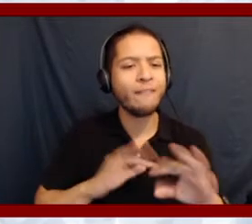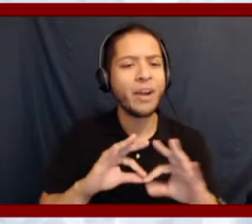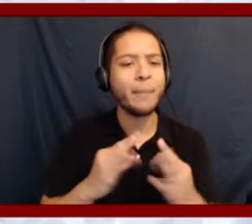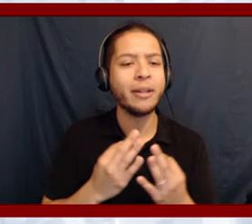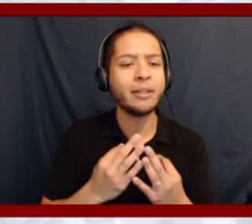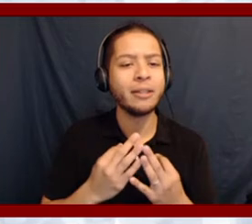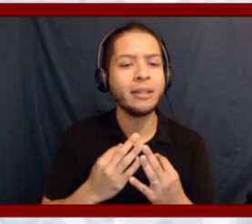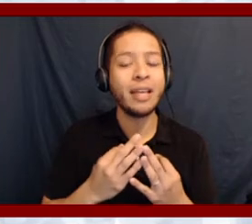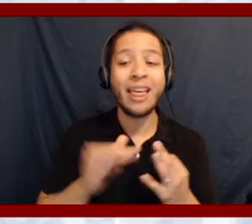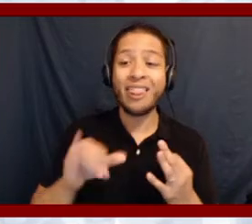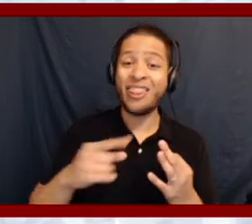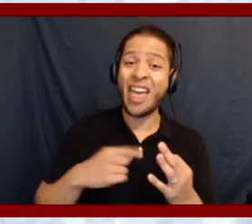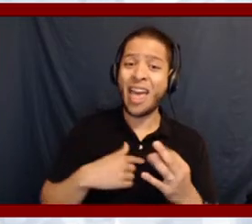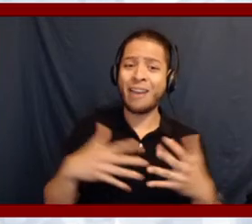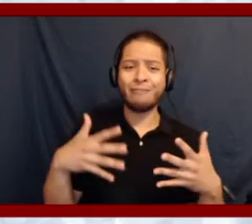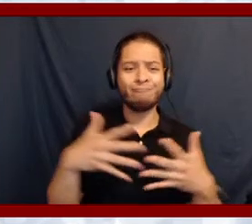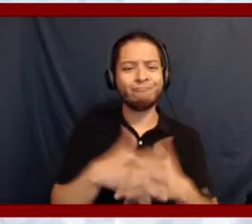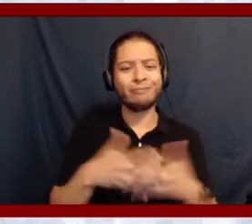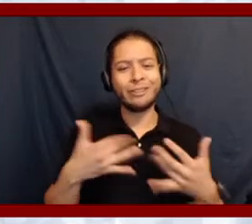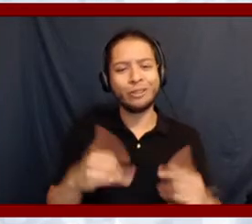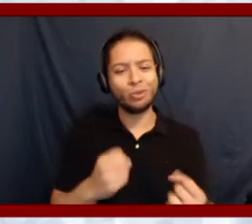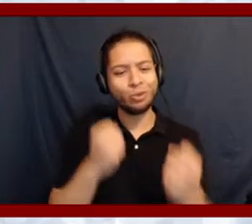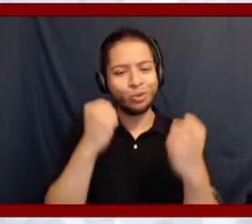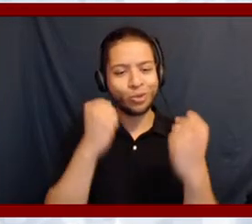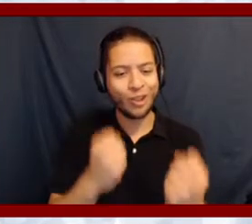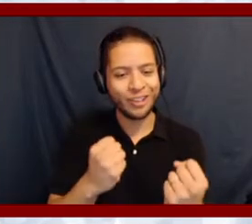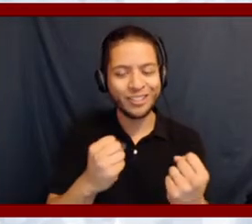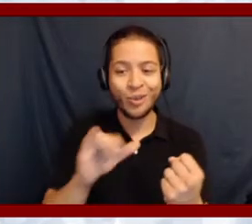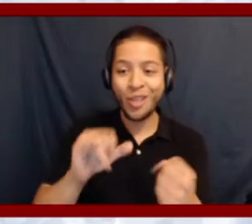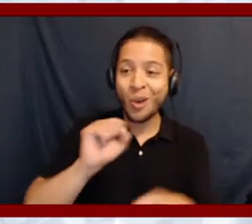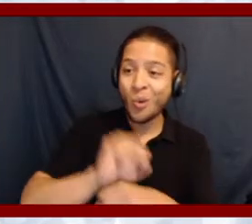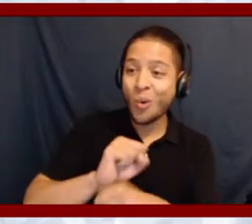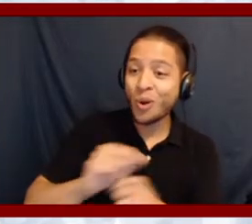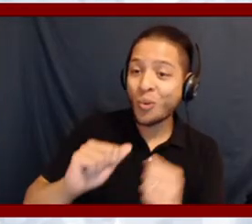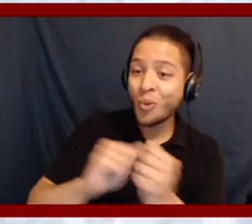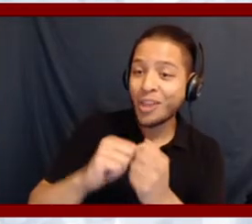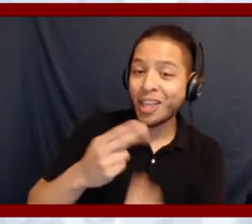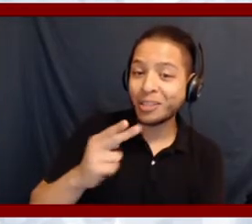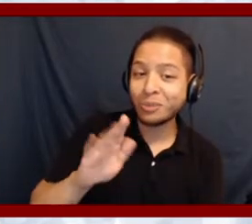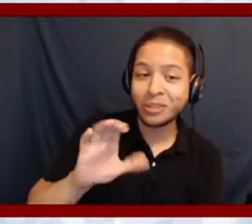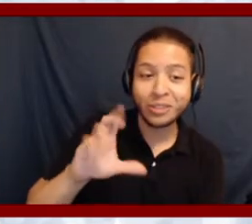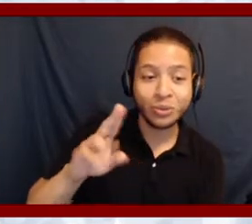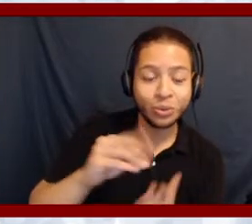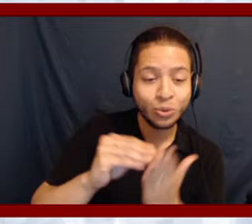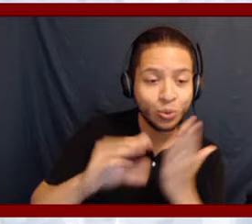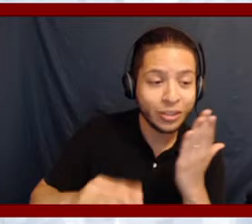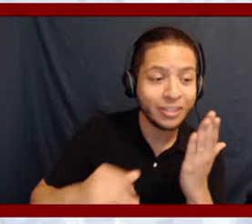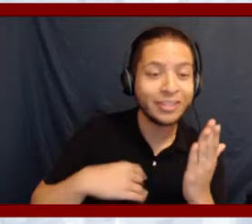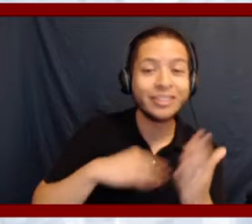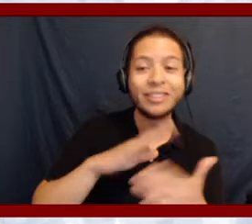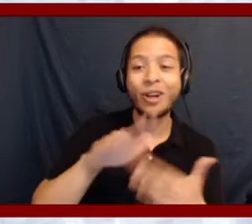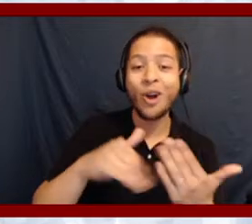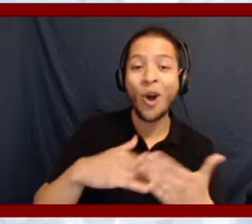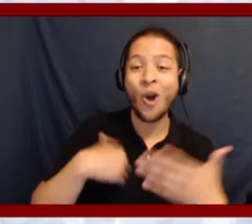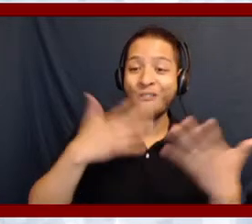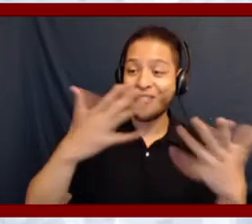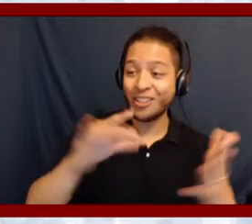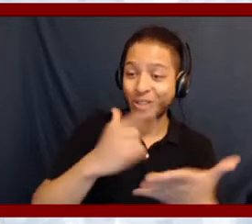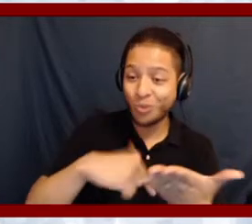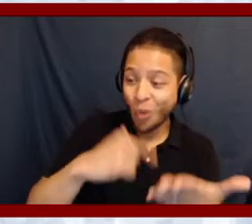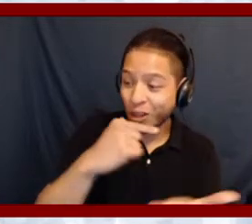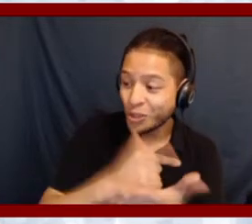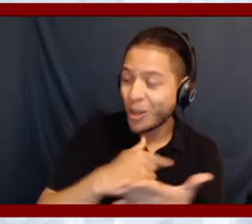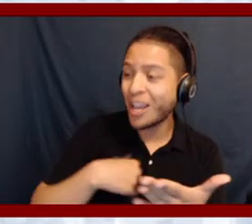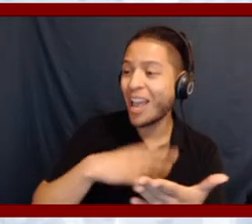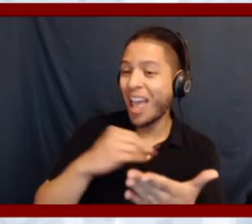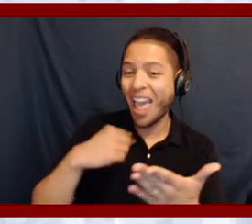in support of HBCU students, graduates, and institutions is personal, because I